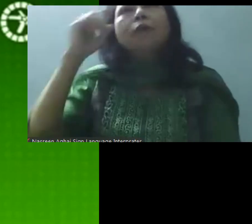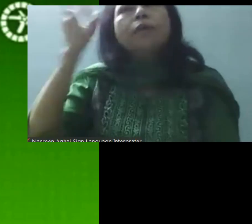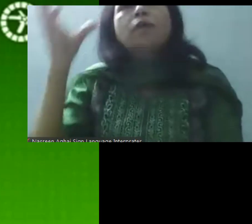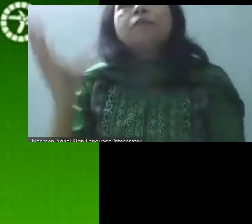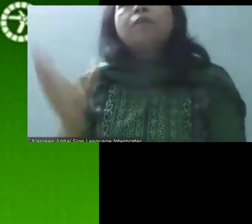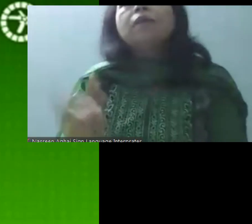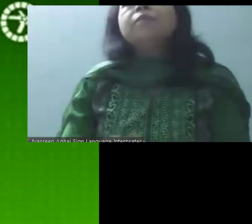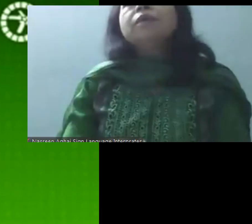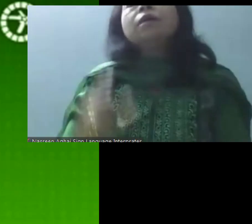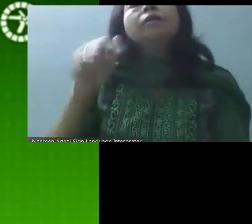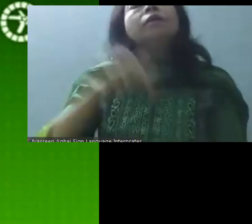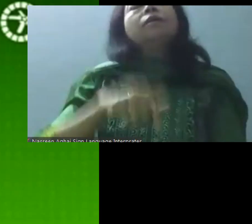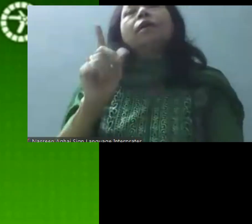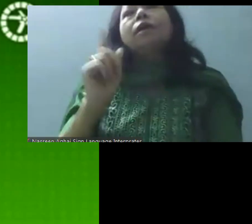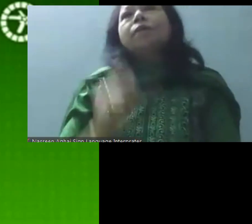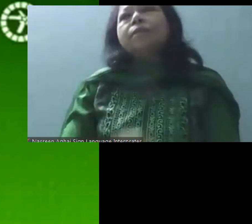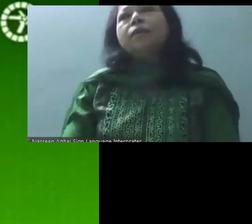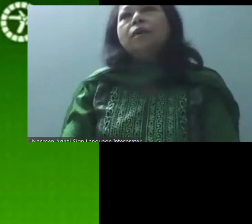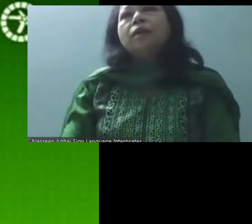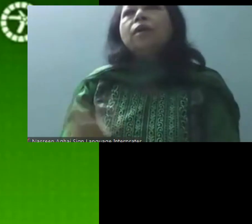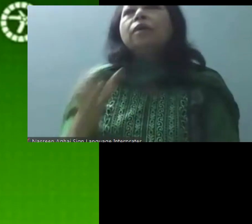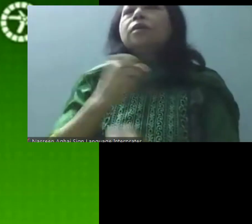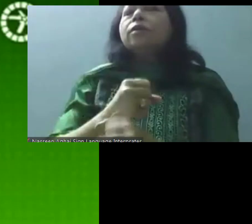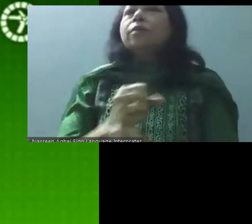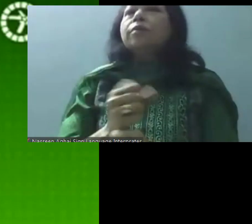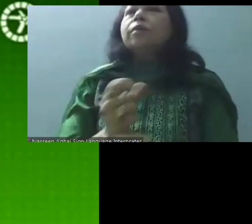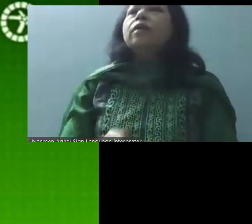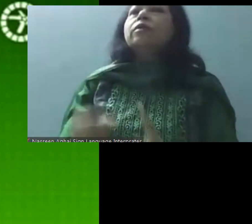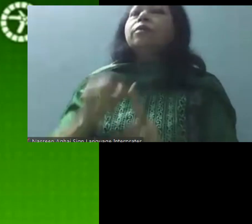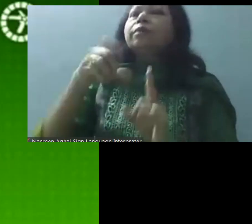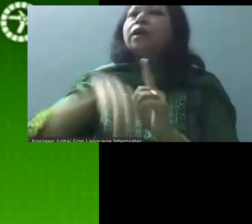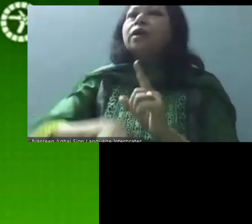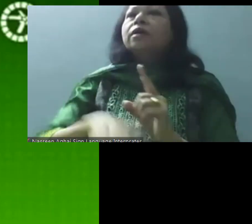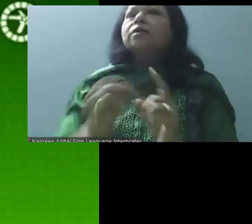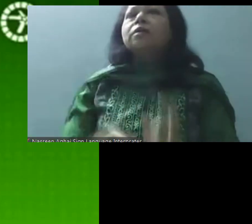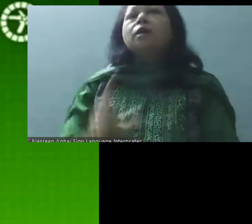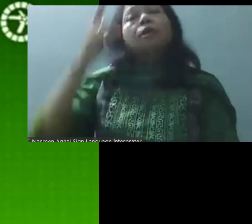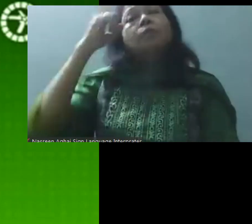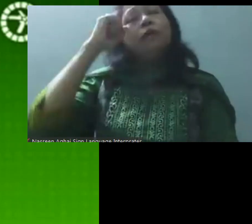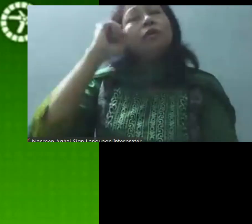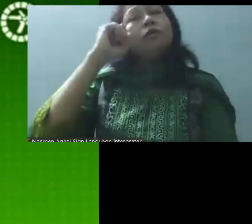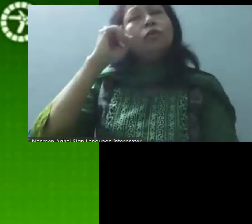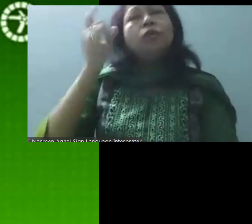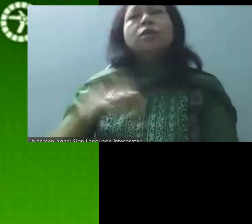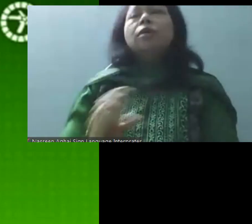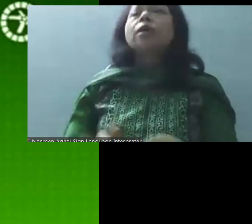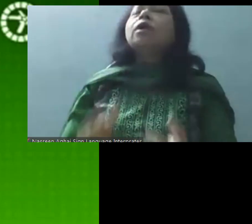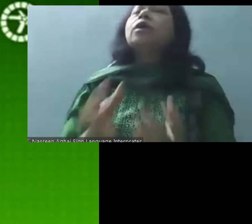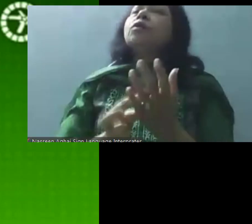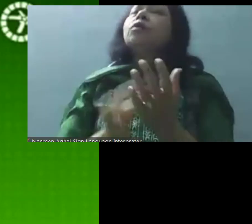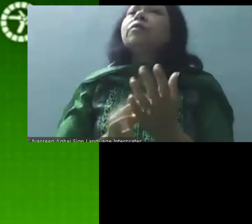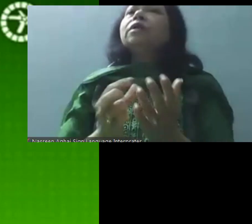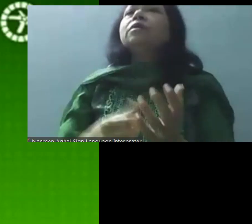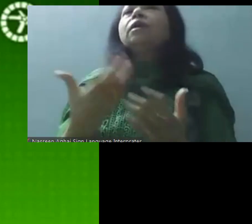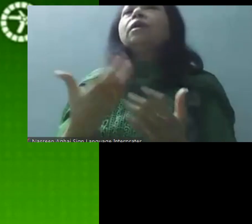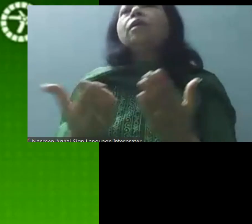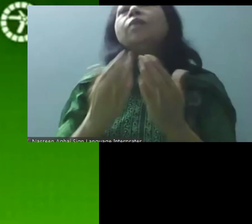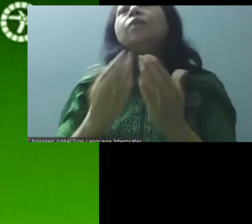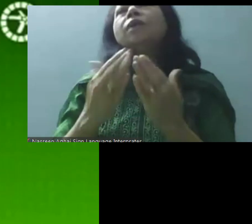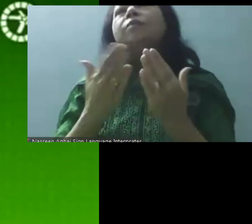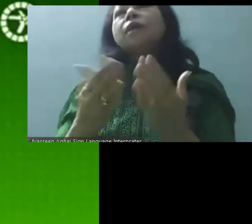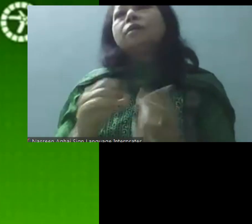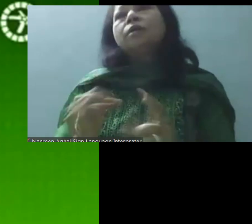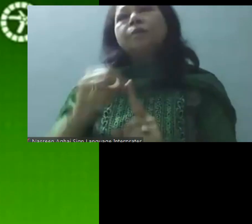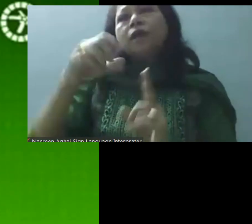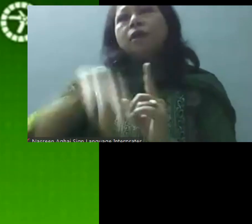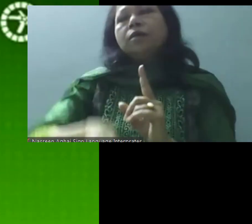that time. So the government of Pakistan decided to close the universities towards the middle of March, and the regulator, which in Pakistan